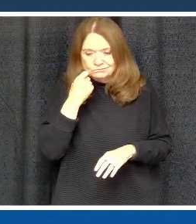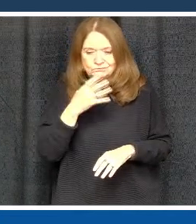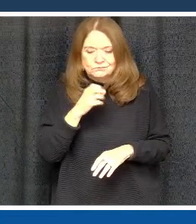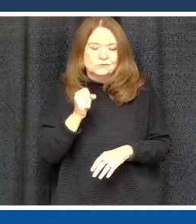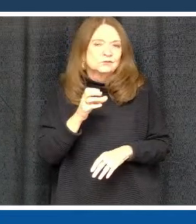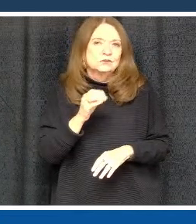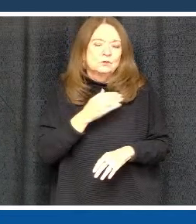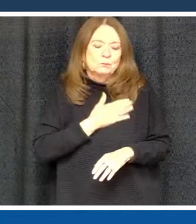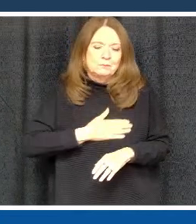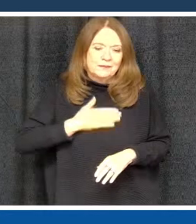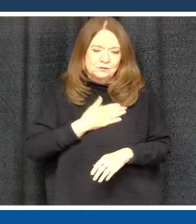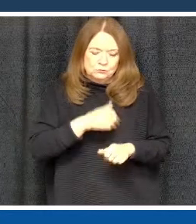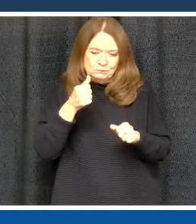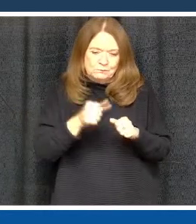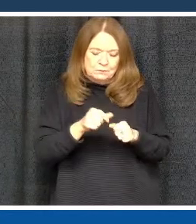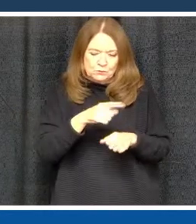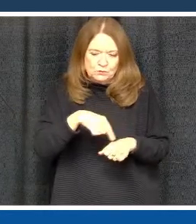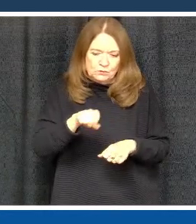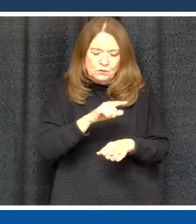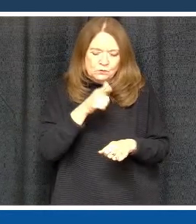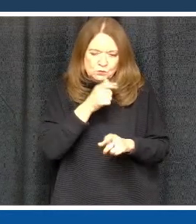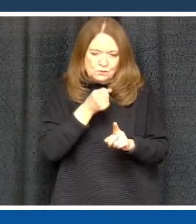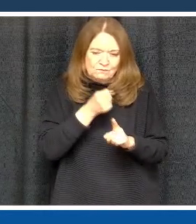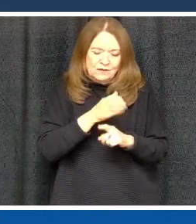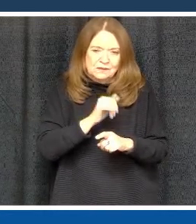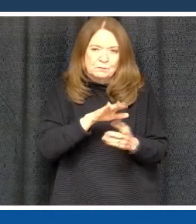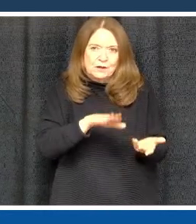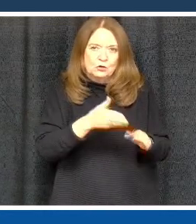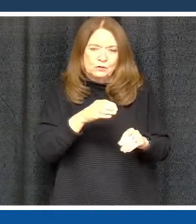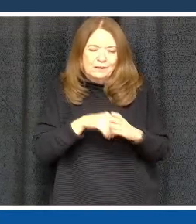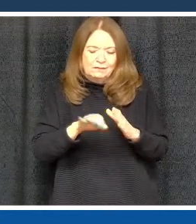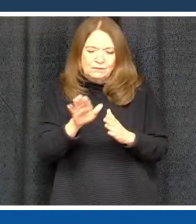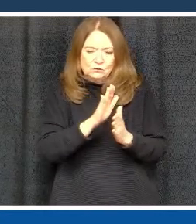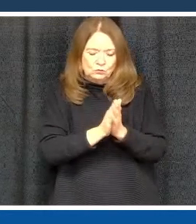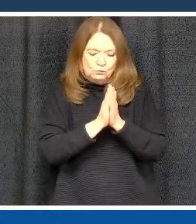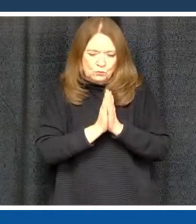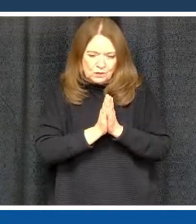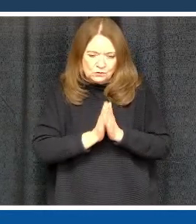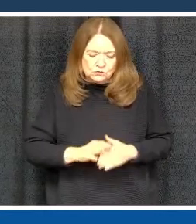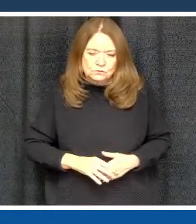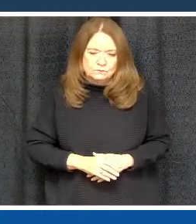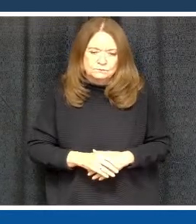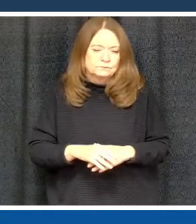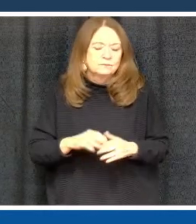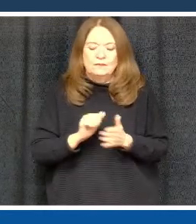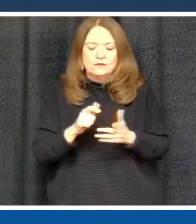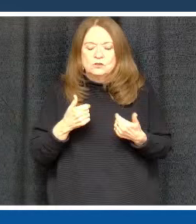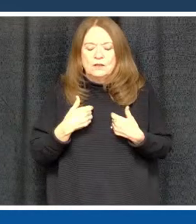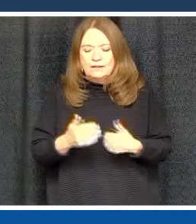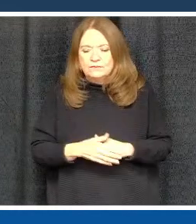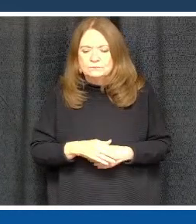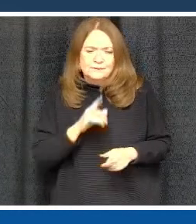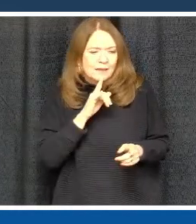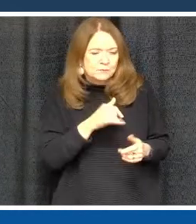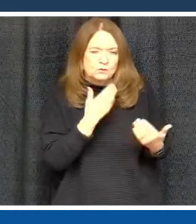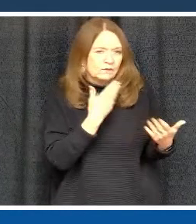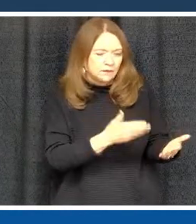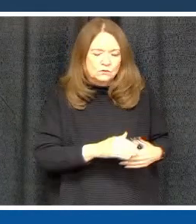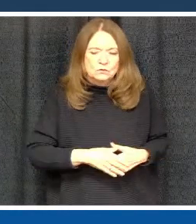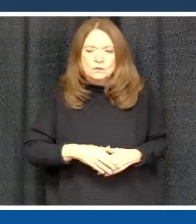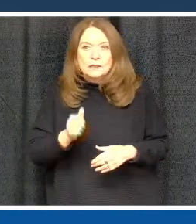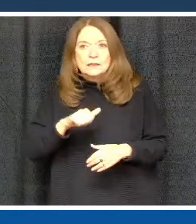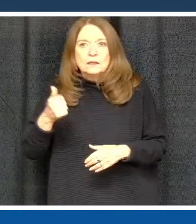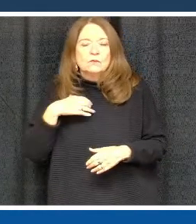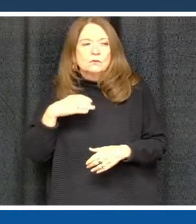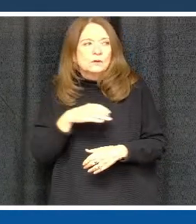So please keep all those that are affected by her death in your prayers. And that's all I have. Thank you. Absolutely, thank you. Any other council